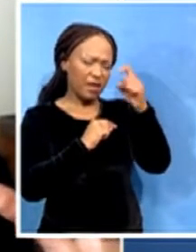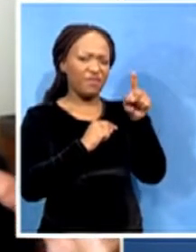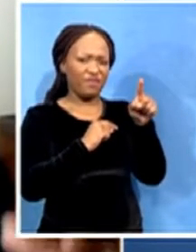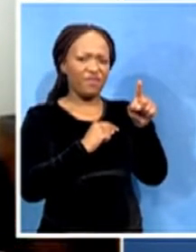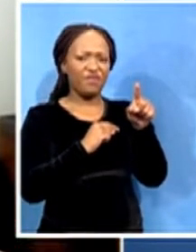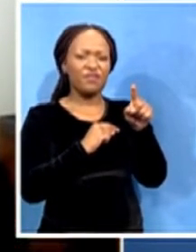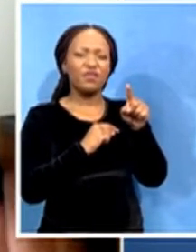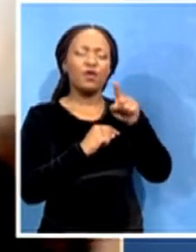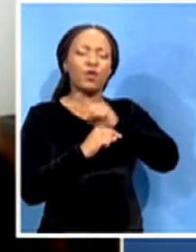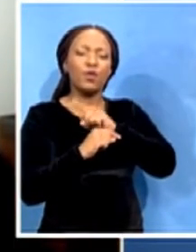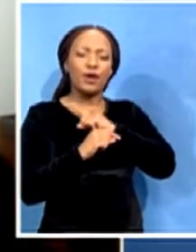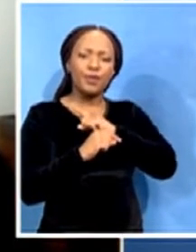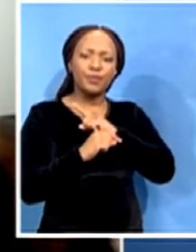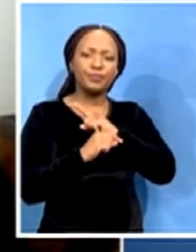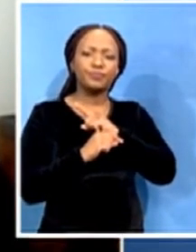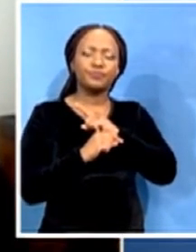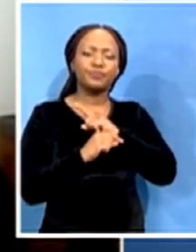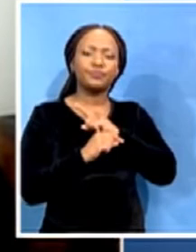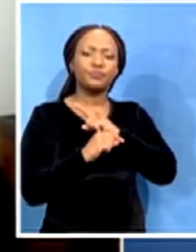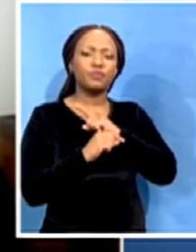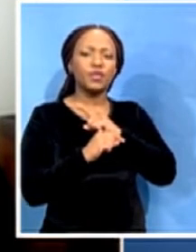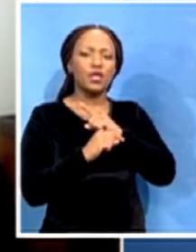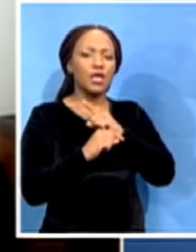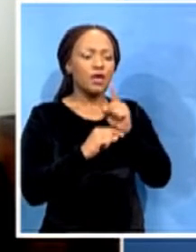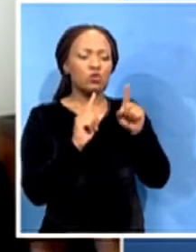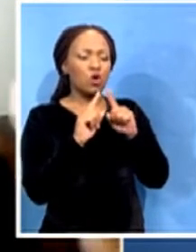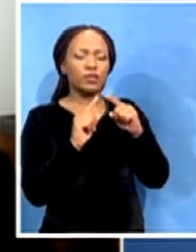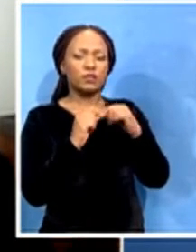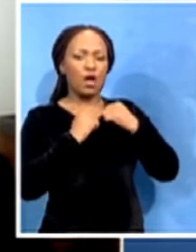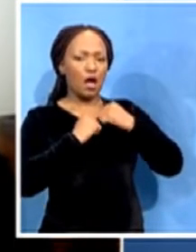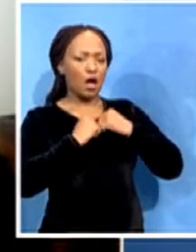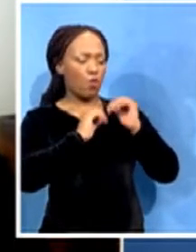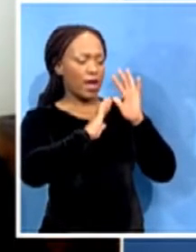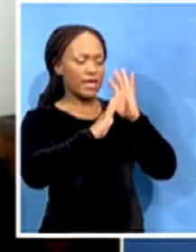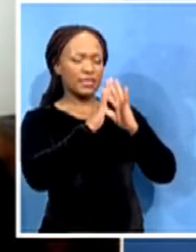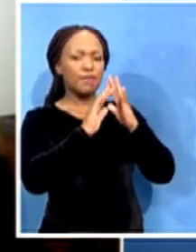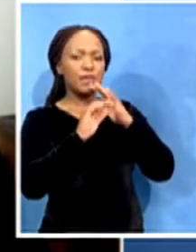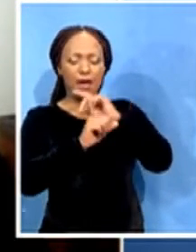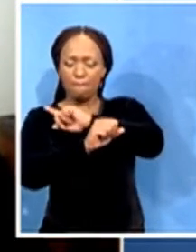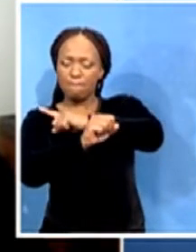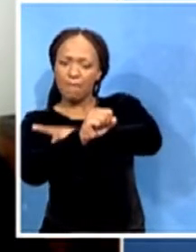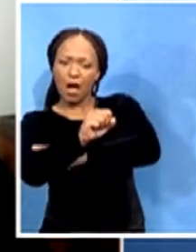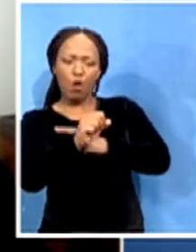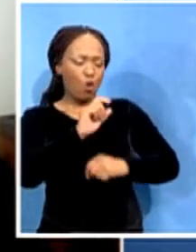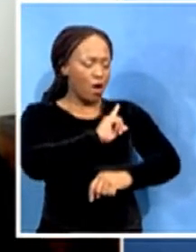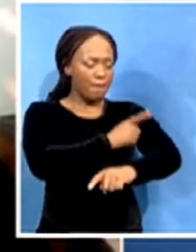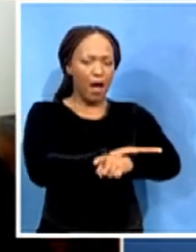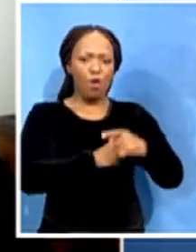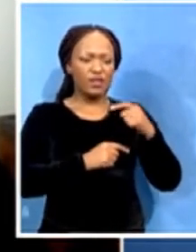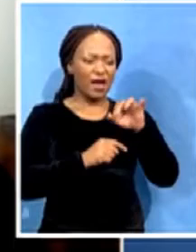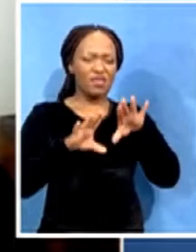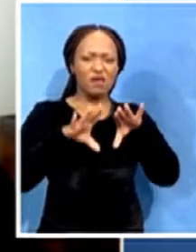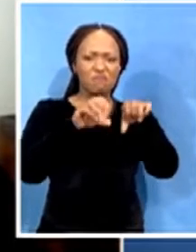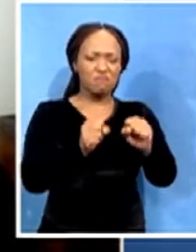you know, a history where one power defeated the other power. I think there was one side that had the moral power, you know, and the power of